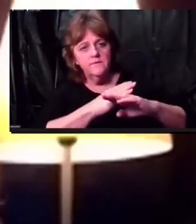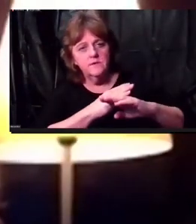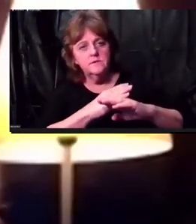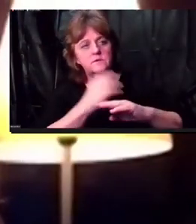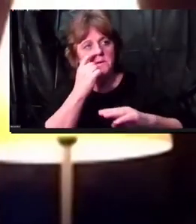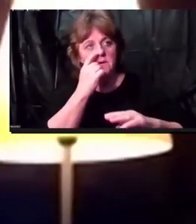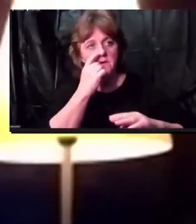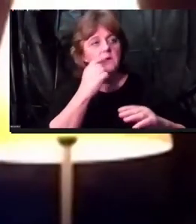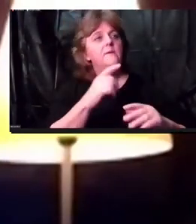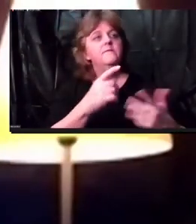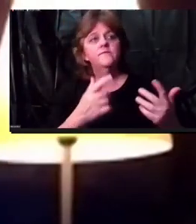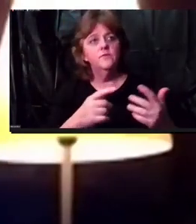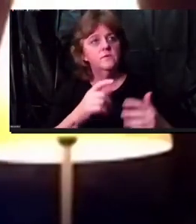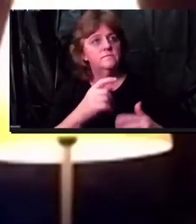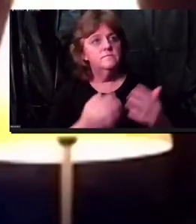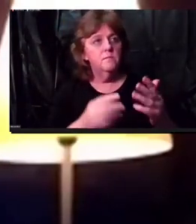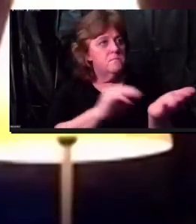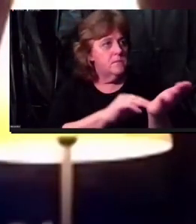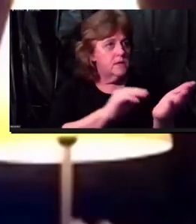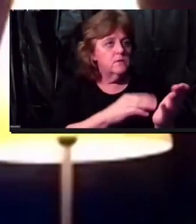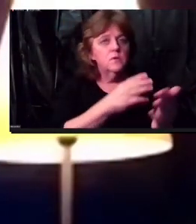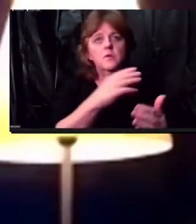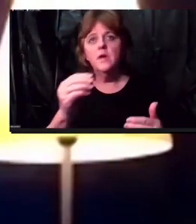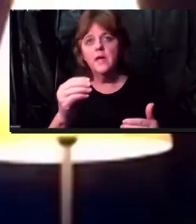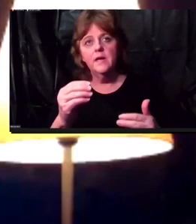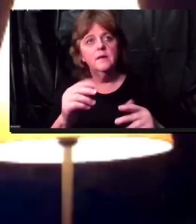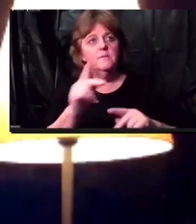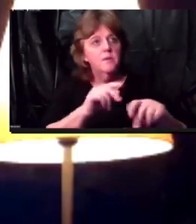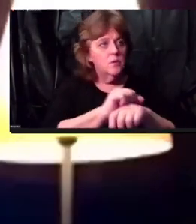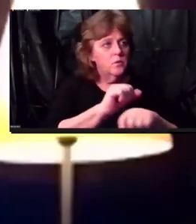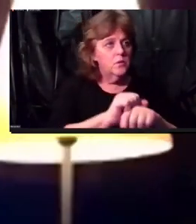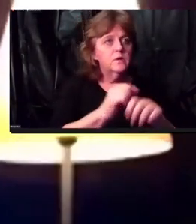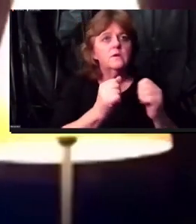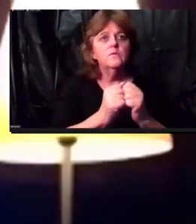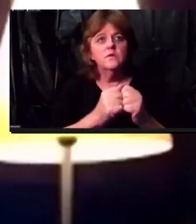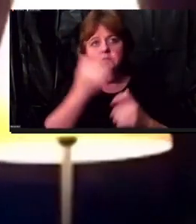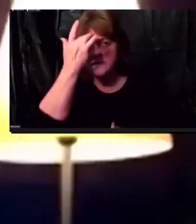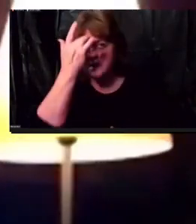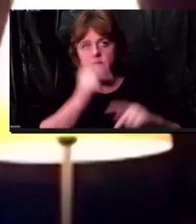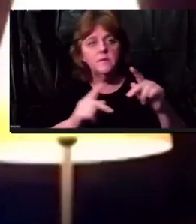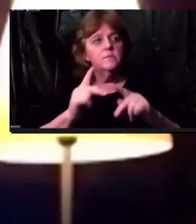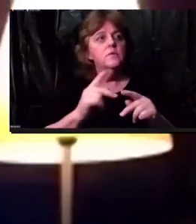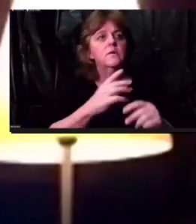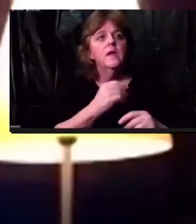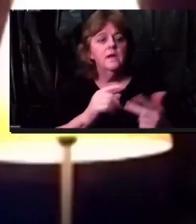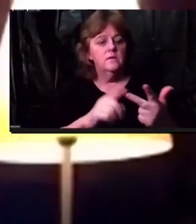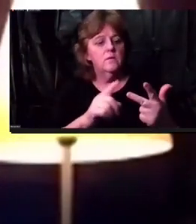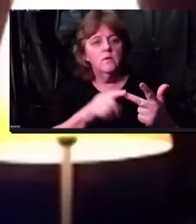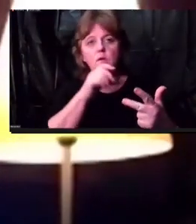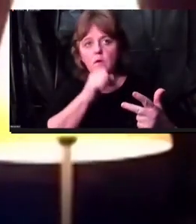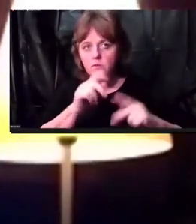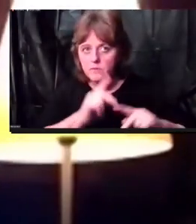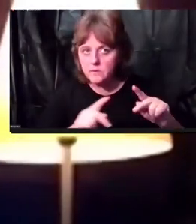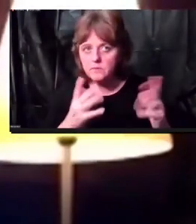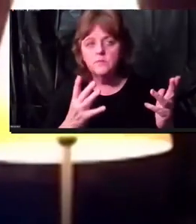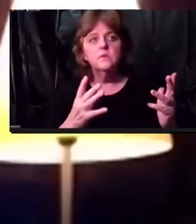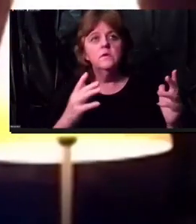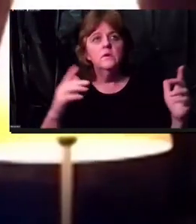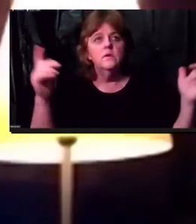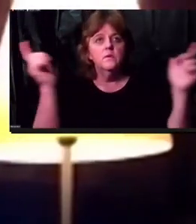workers going first and the elderly, and eventually it'll filter down to the general population, but that's going to take a